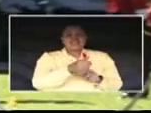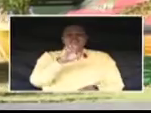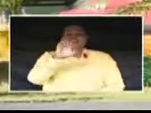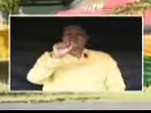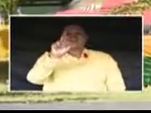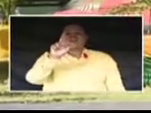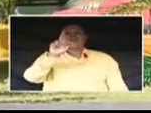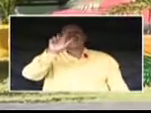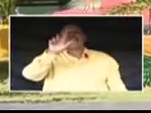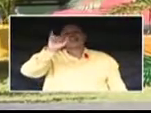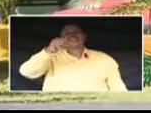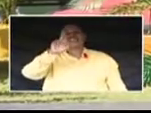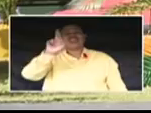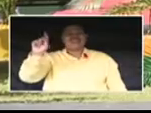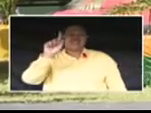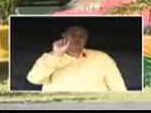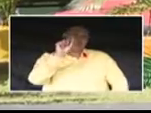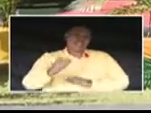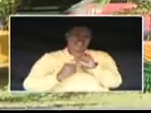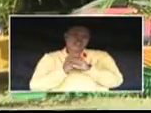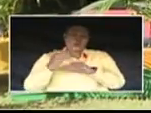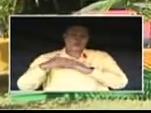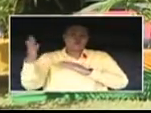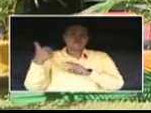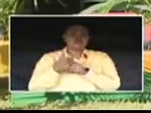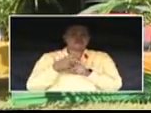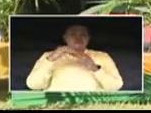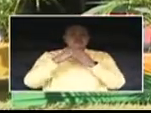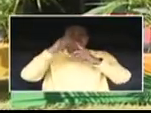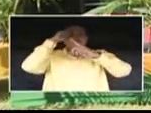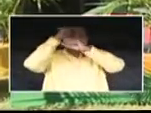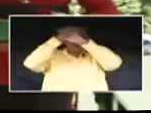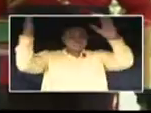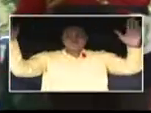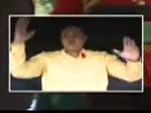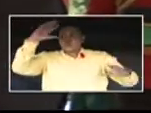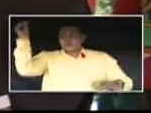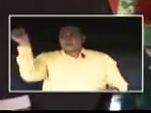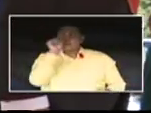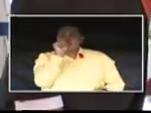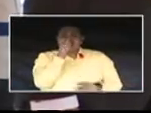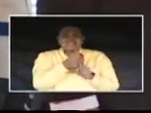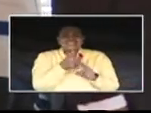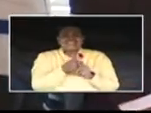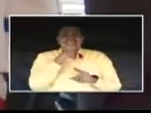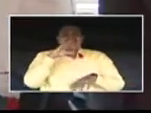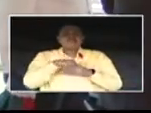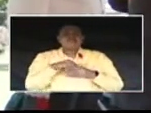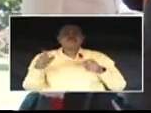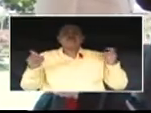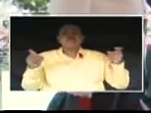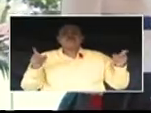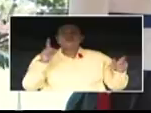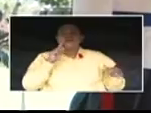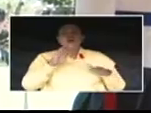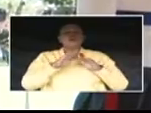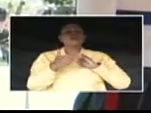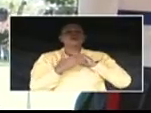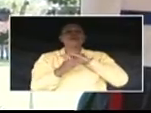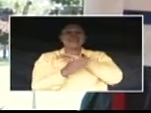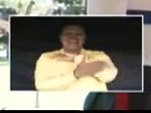Jarrett, for more than 2 decades, has been a corporate visionary. He, at the helm of the Jamaica